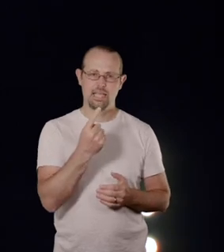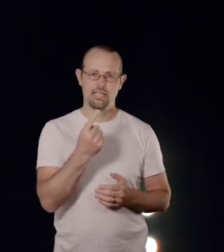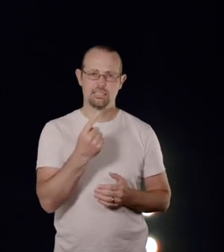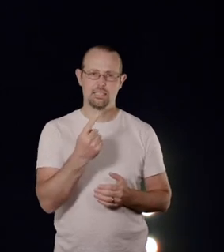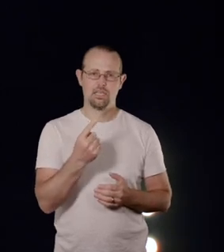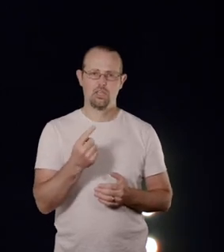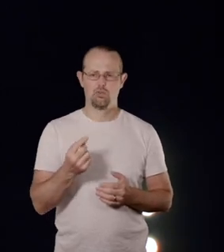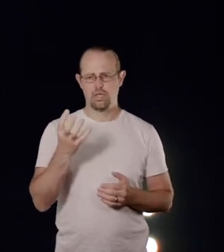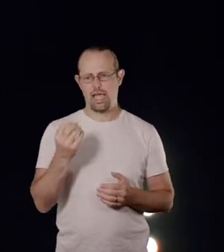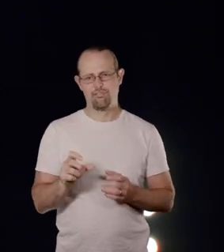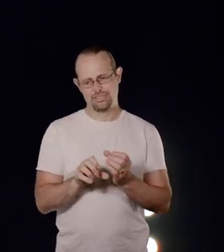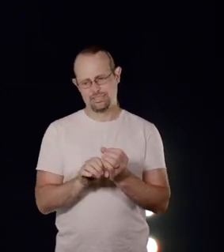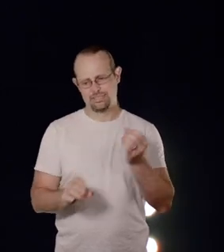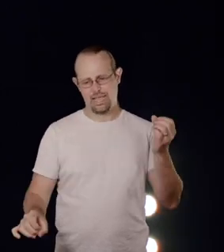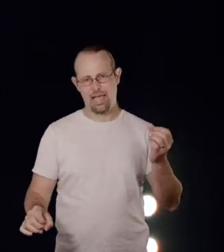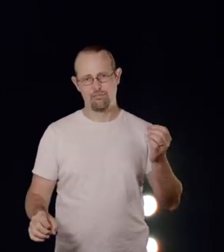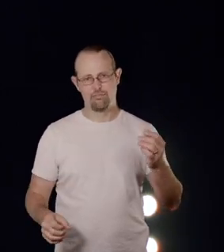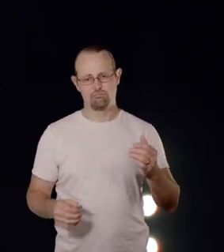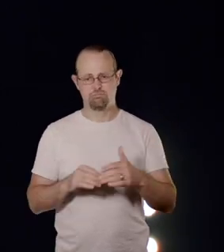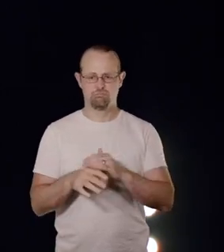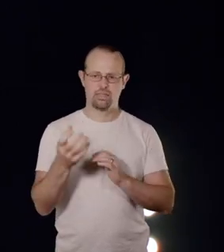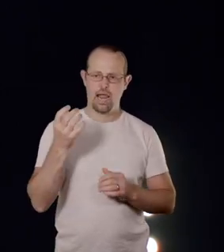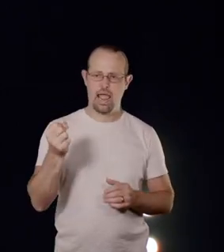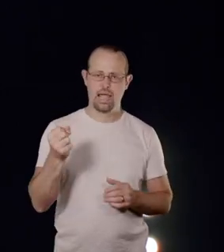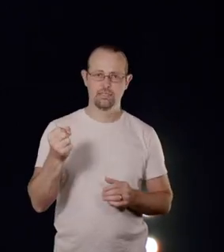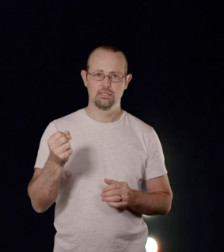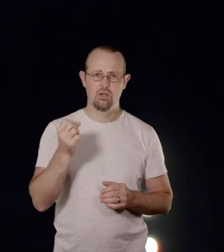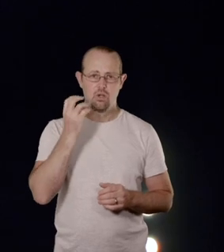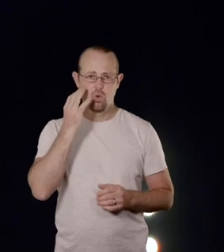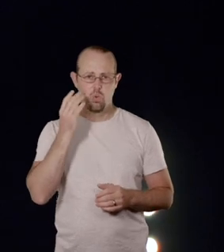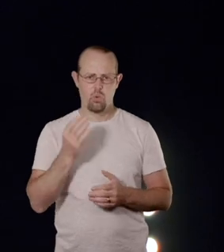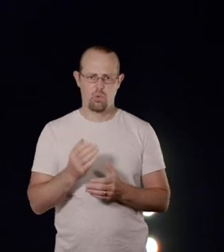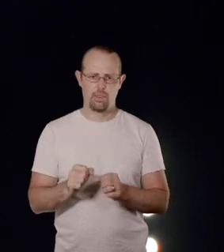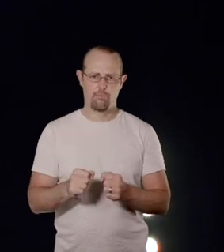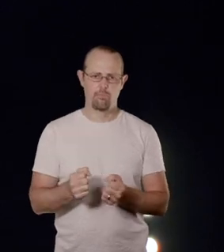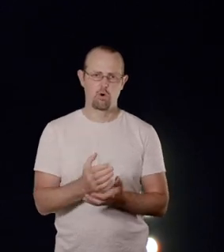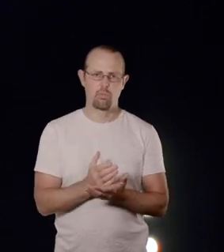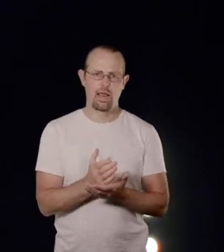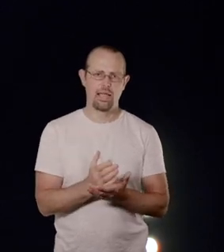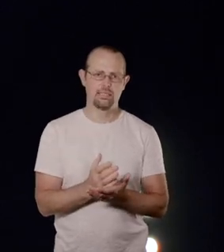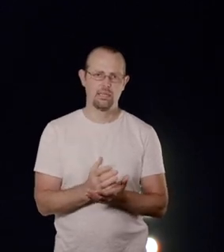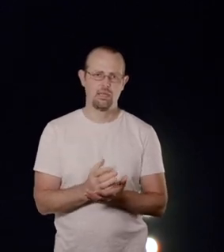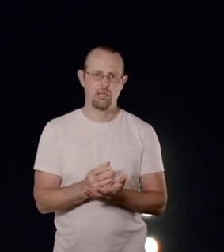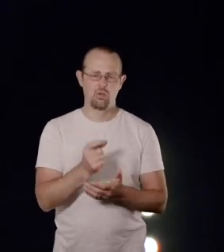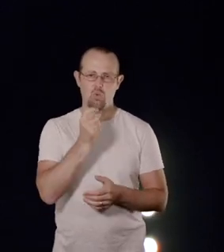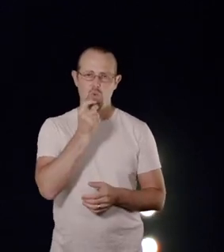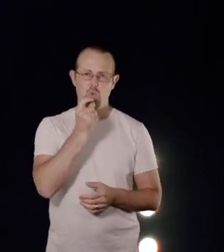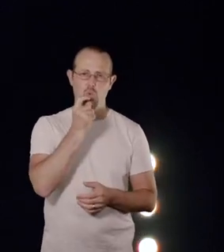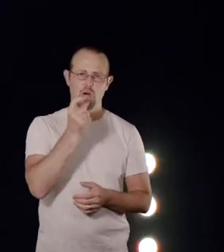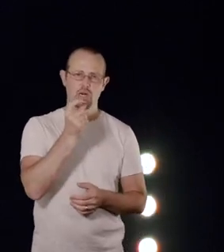have their staff in their hand when they broke bread, again in verse 11, that word is makale, and it's